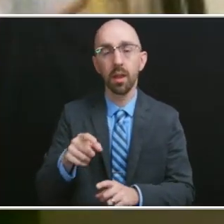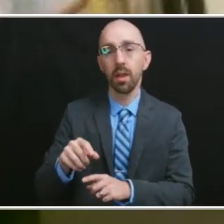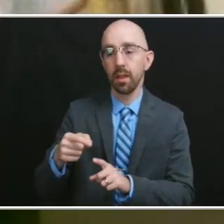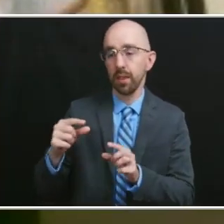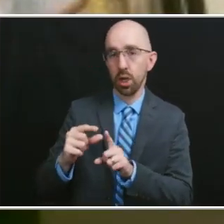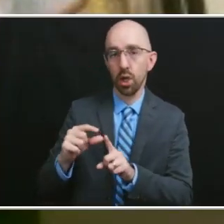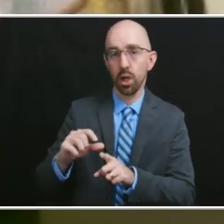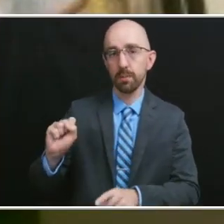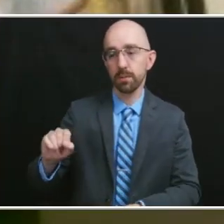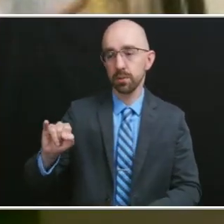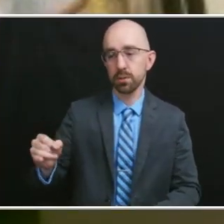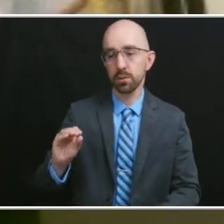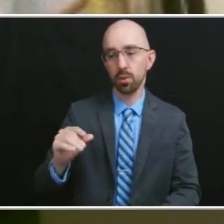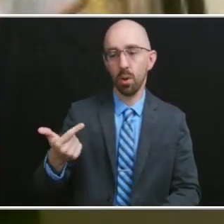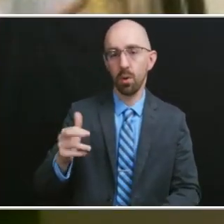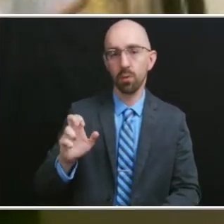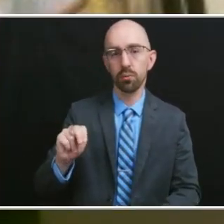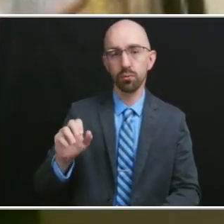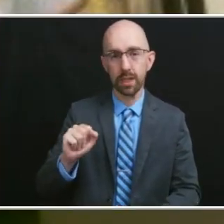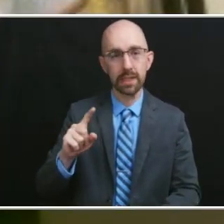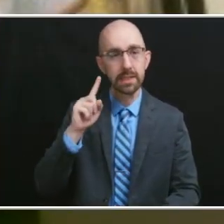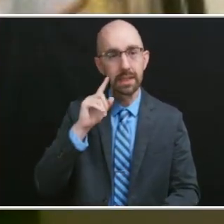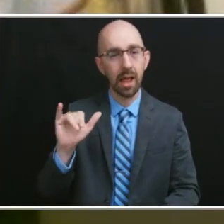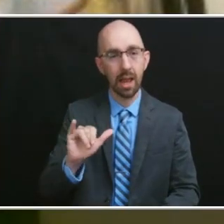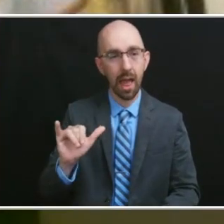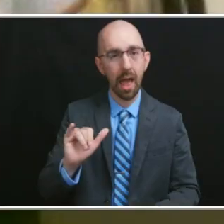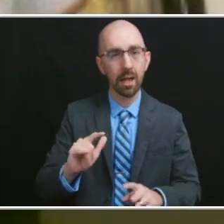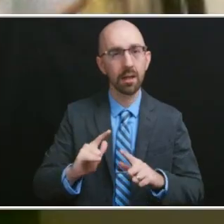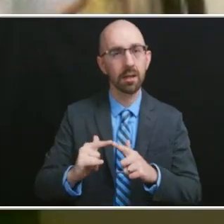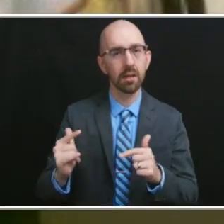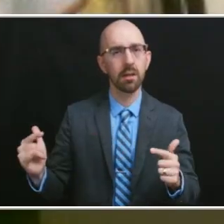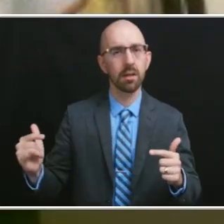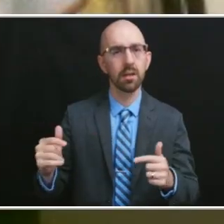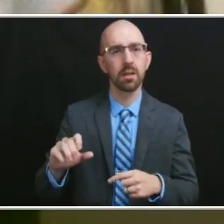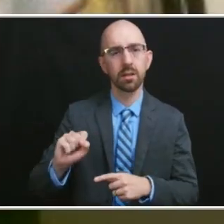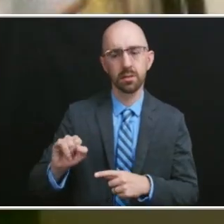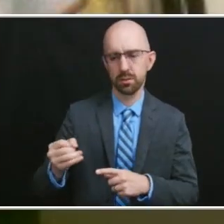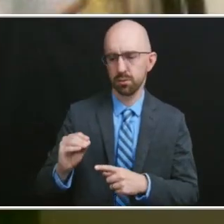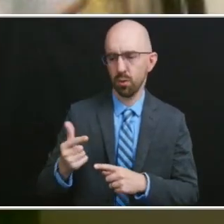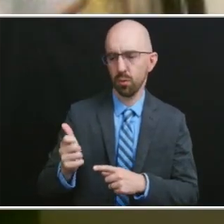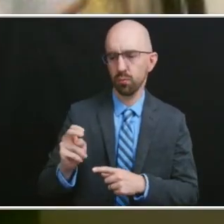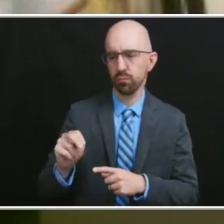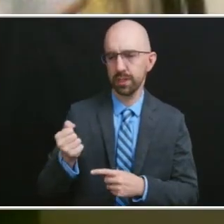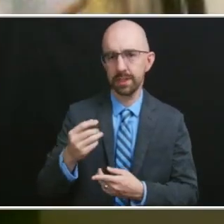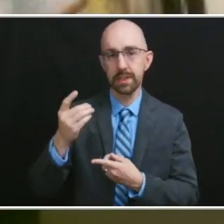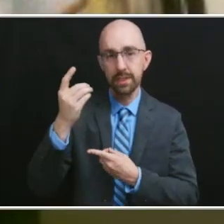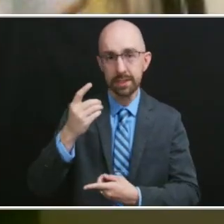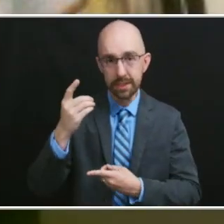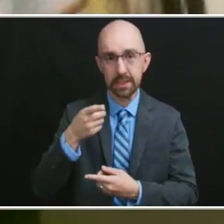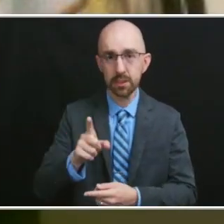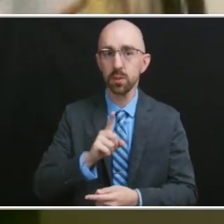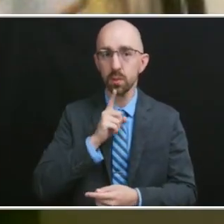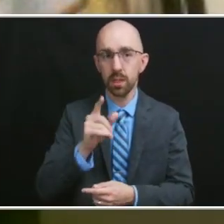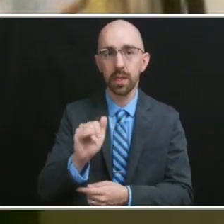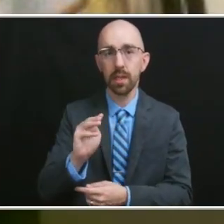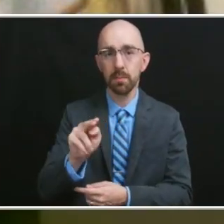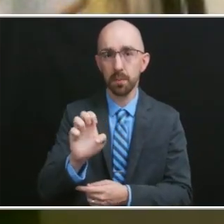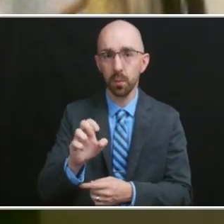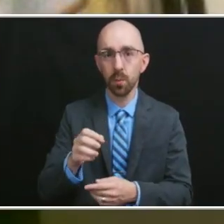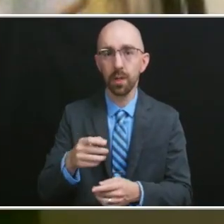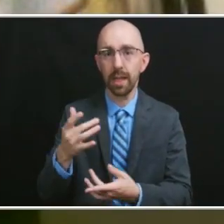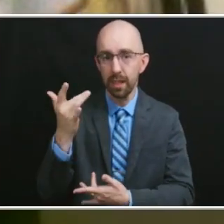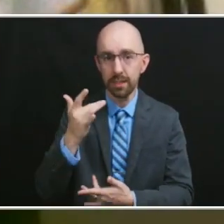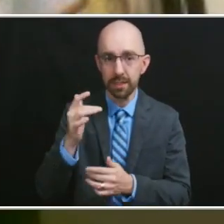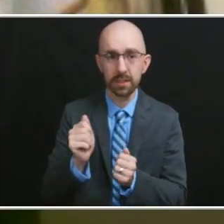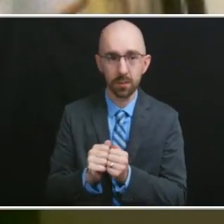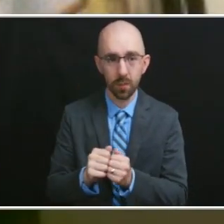can sound like a loose set of symptoms, whereas the term Sjögren's disease reflects a real immune-driven illness with a